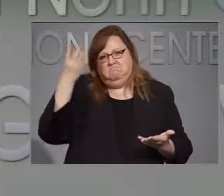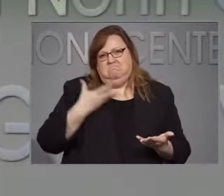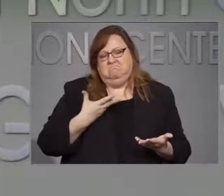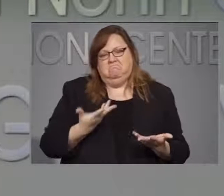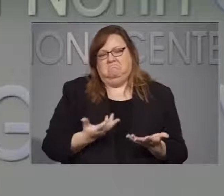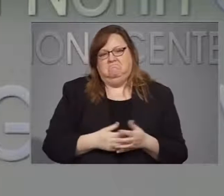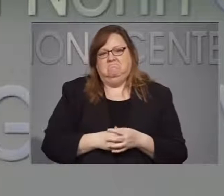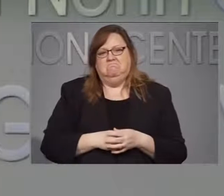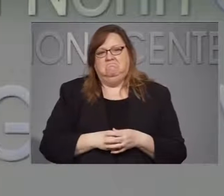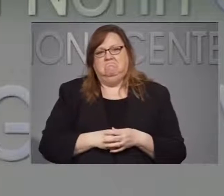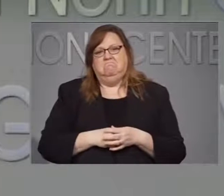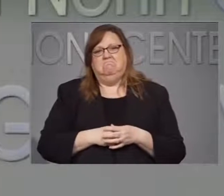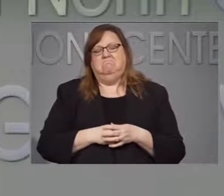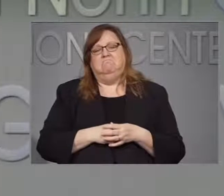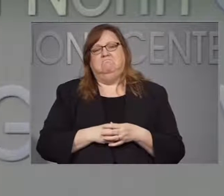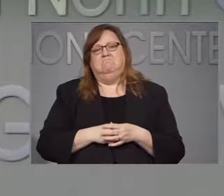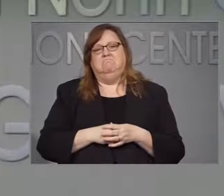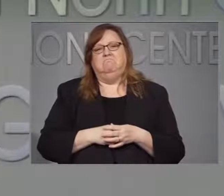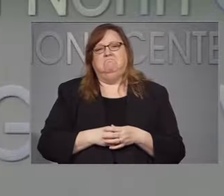question, please.